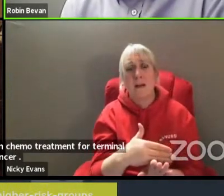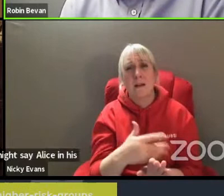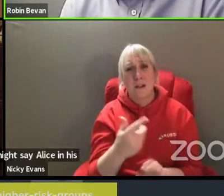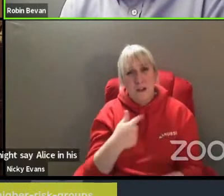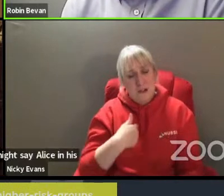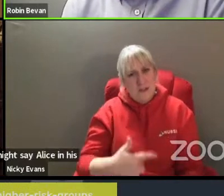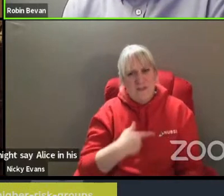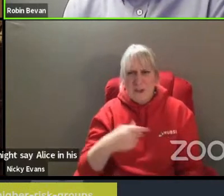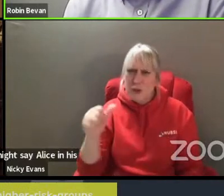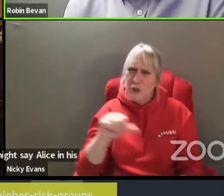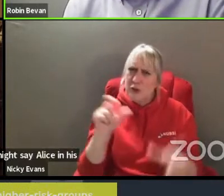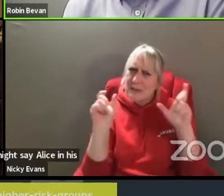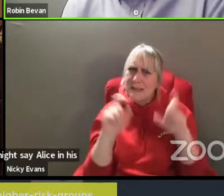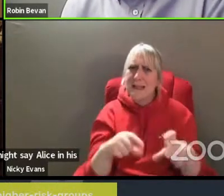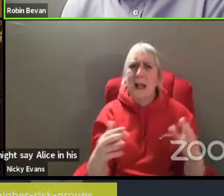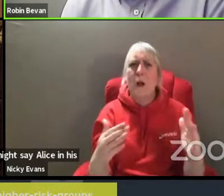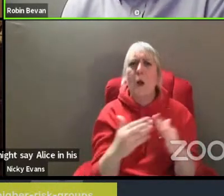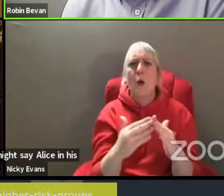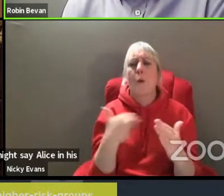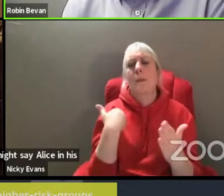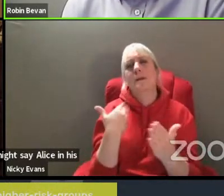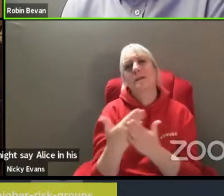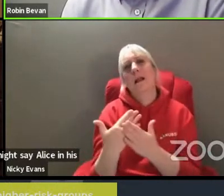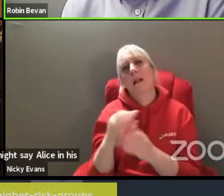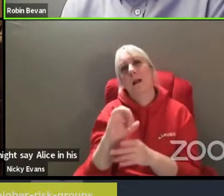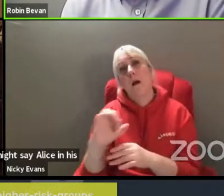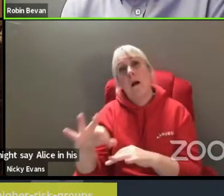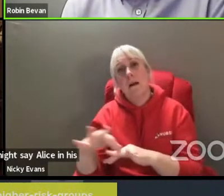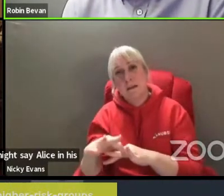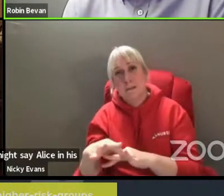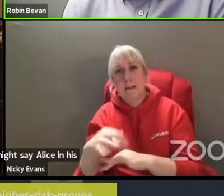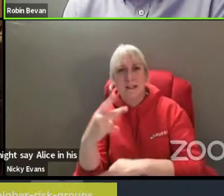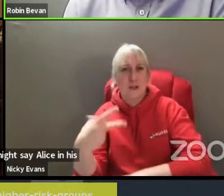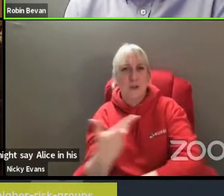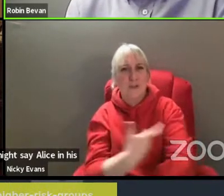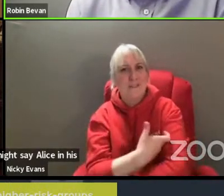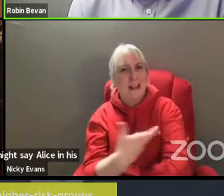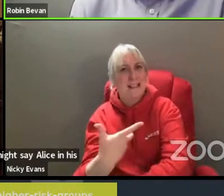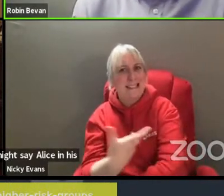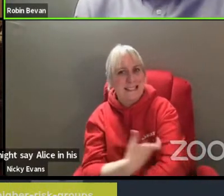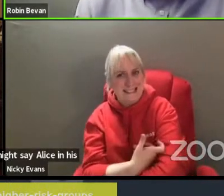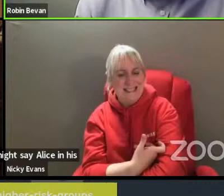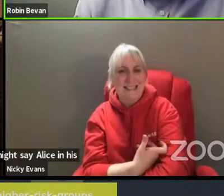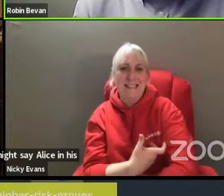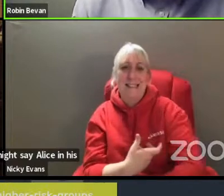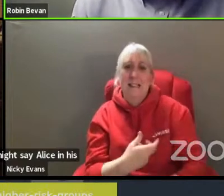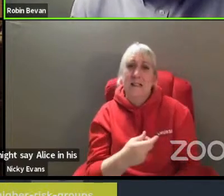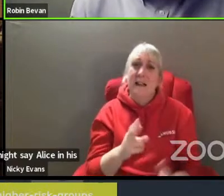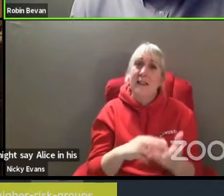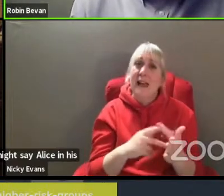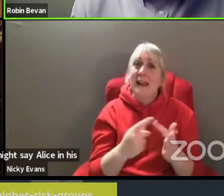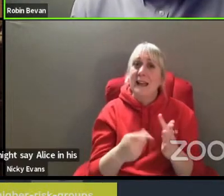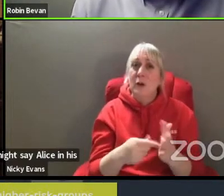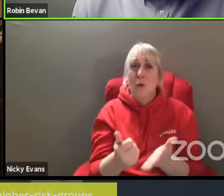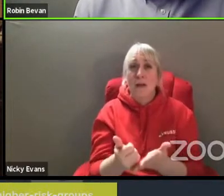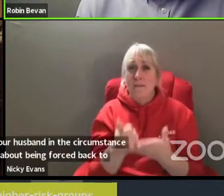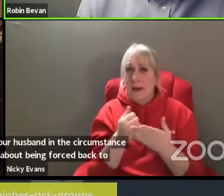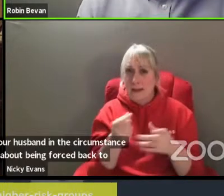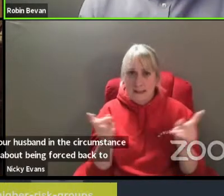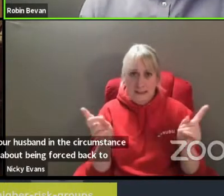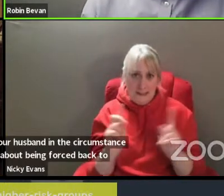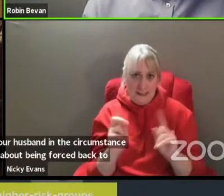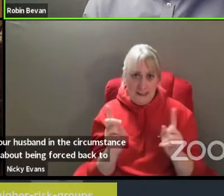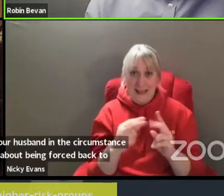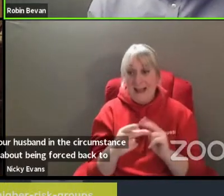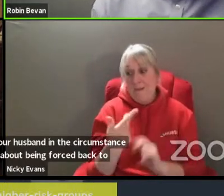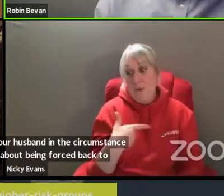home until he has had 2 vaccines, given the best chance of being safe when I get back to school. What's the NEU advice for those who are